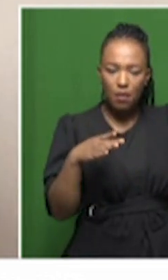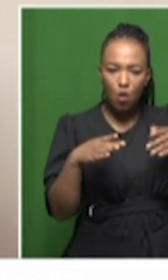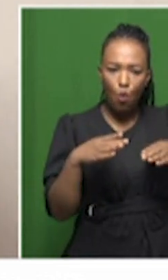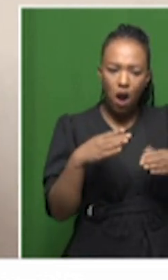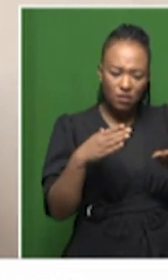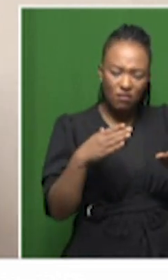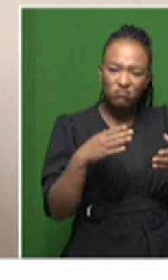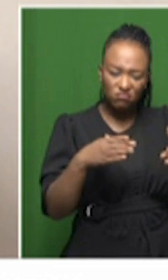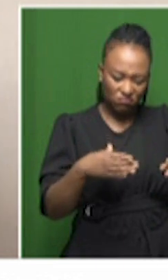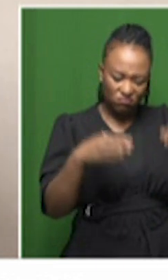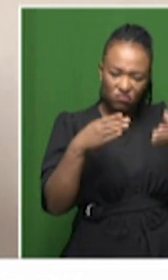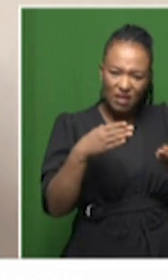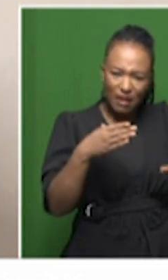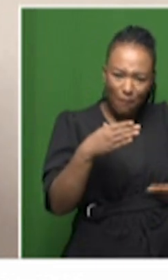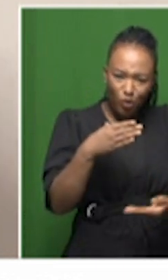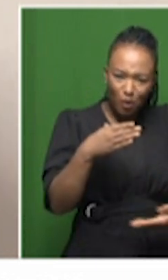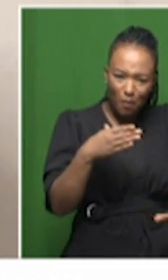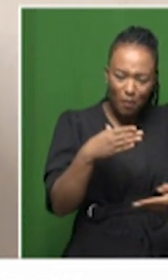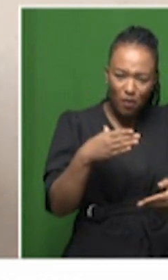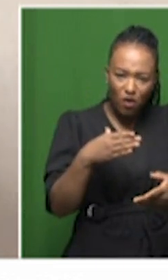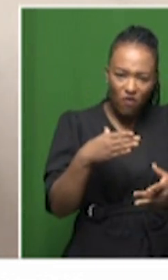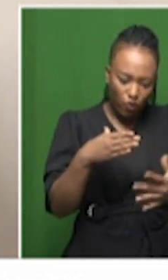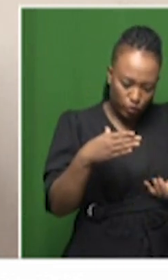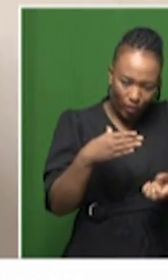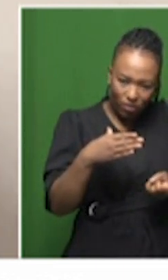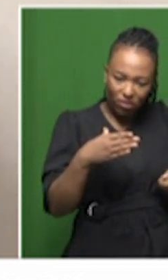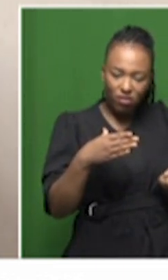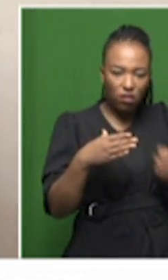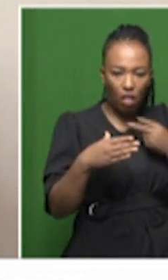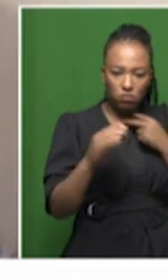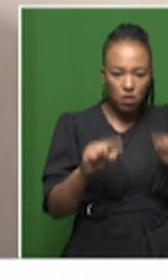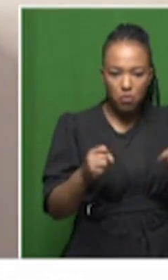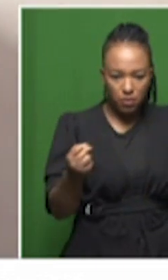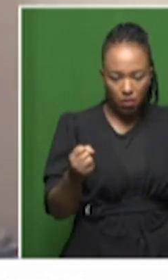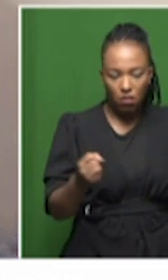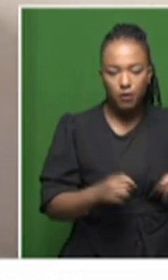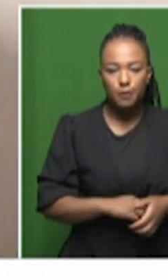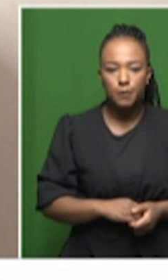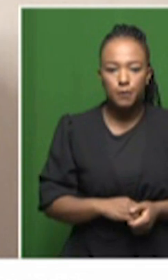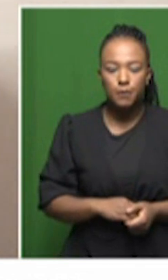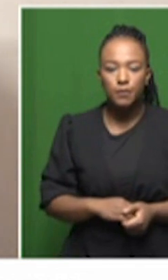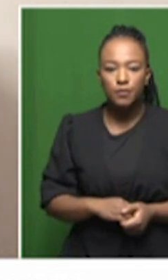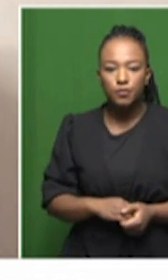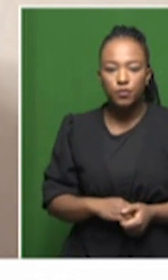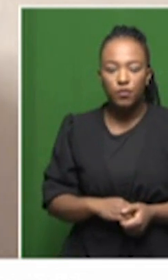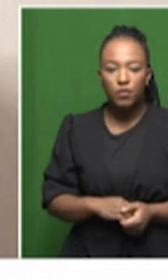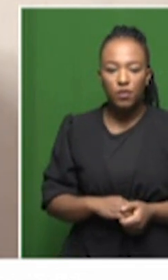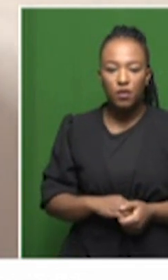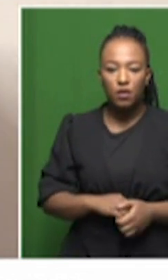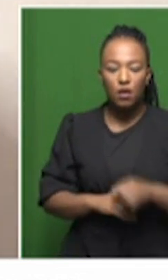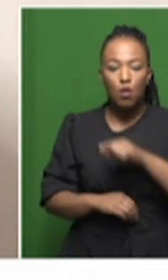bottom, and there was no effective way of actually taking it out of the system. So given that this metro has